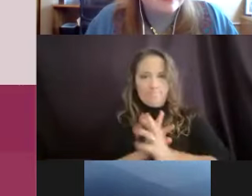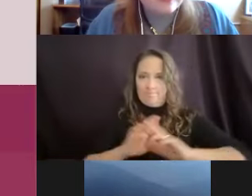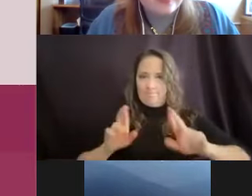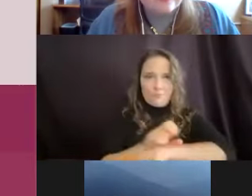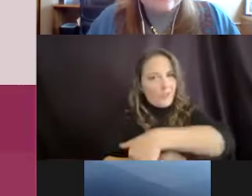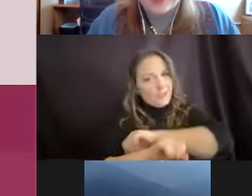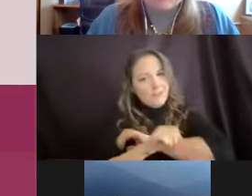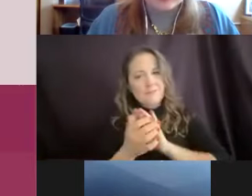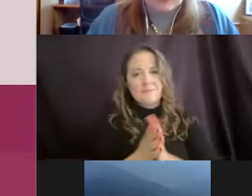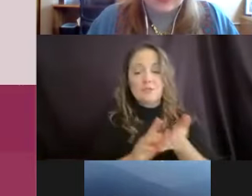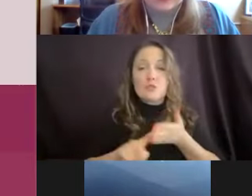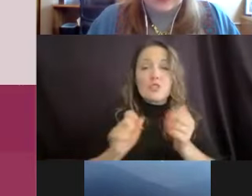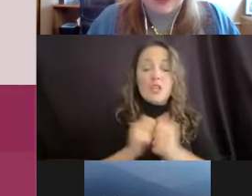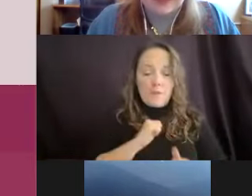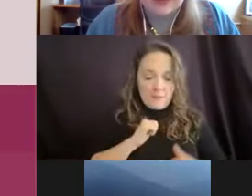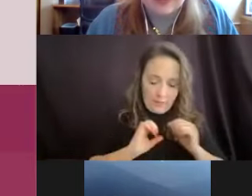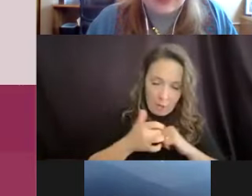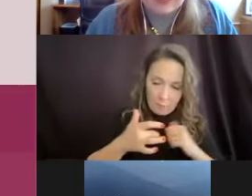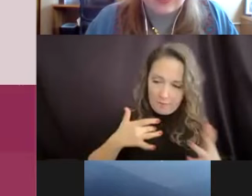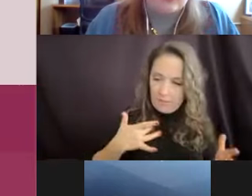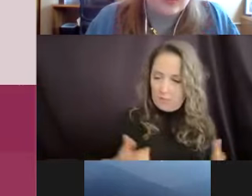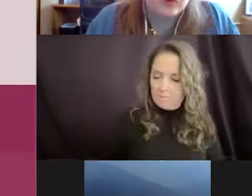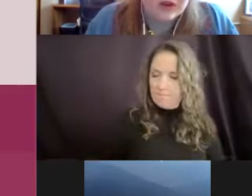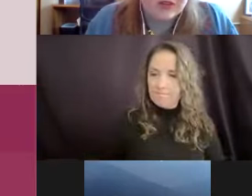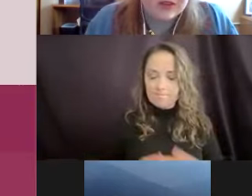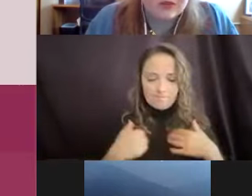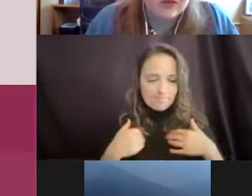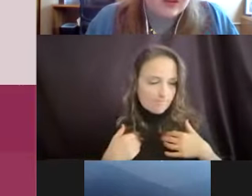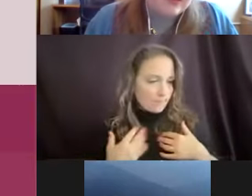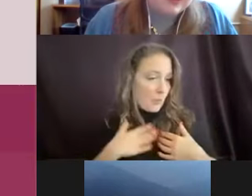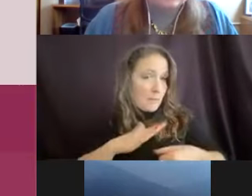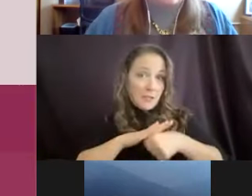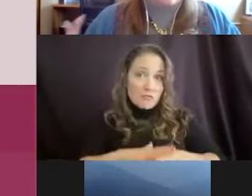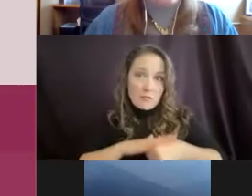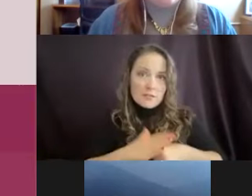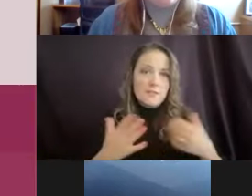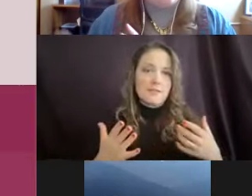check in with yourself. How are you feeling about this? What's your stress level?